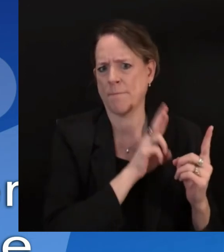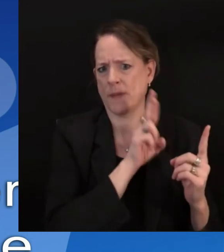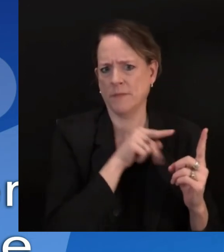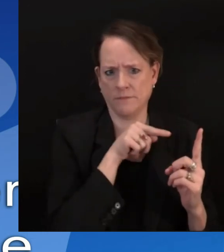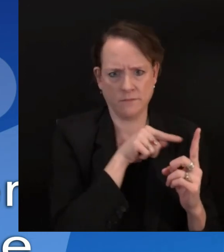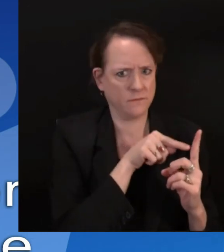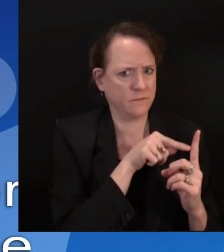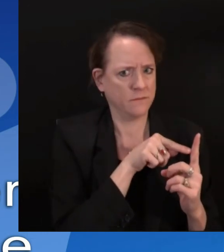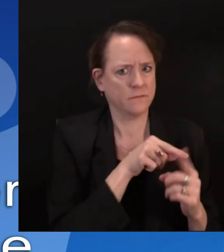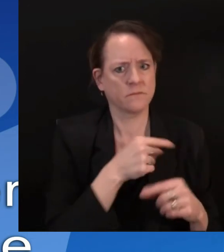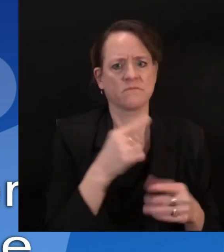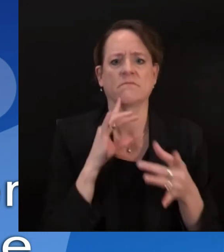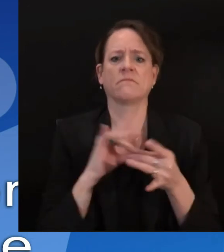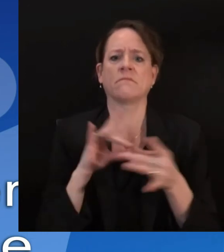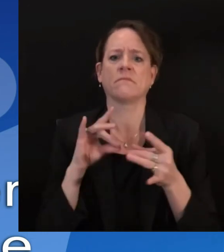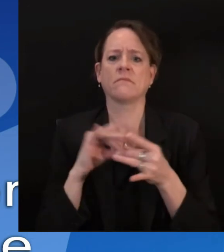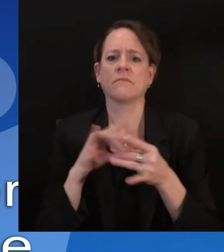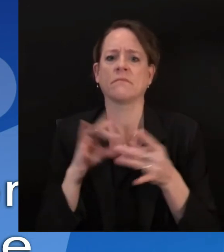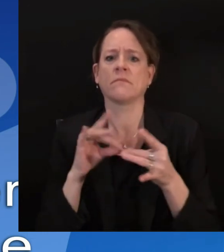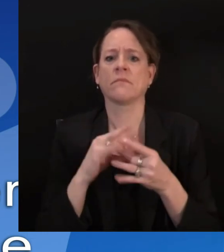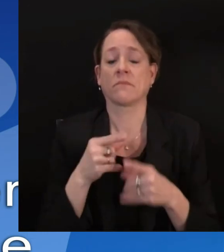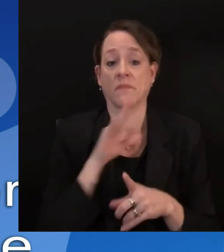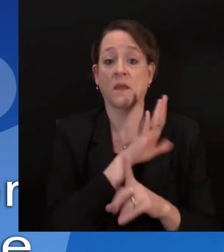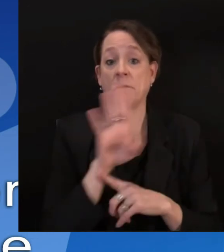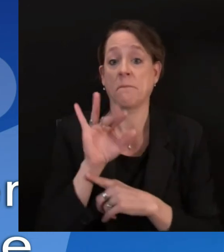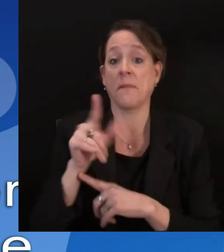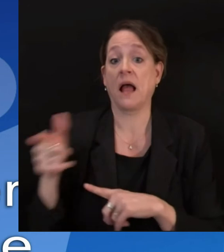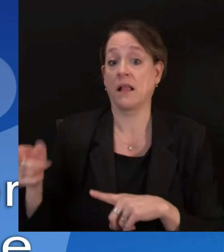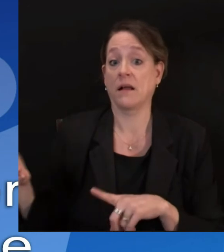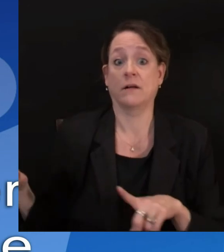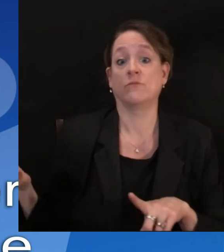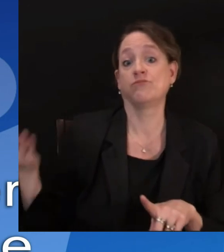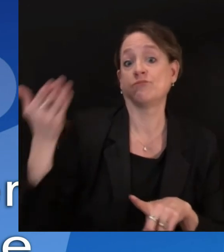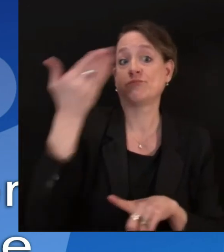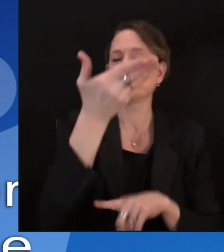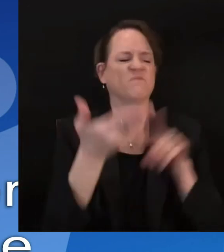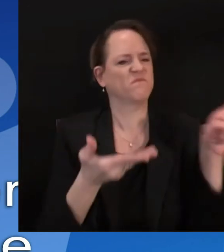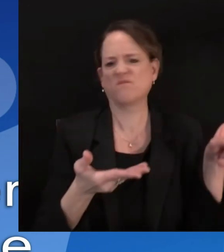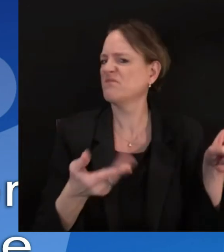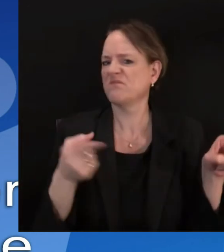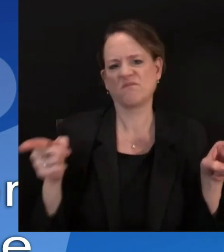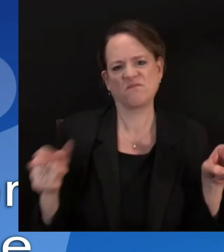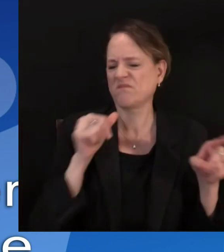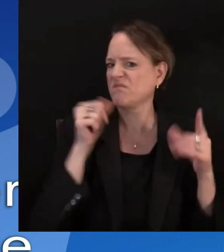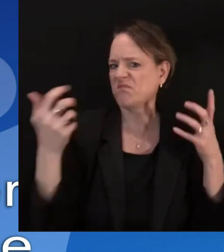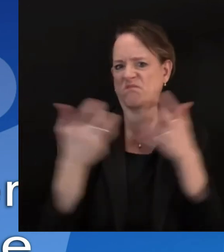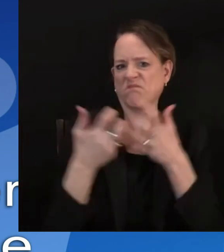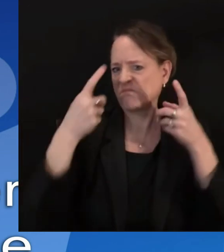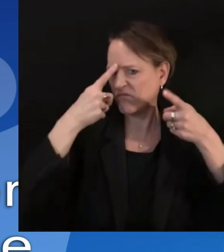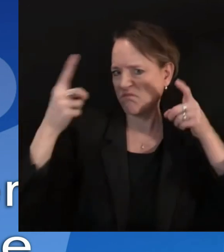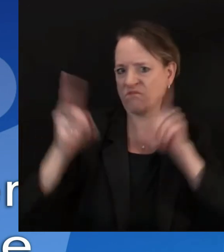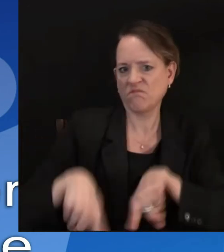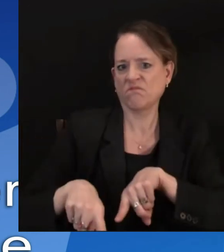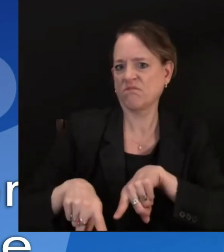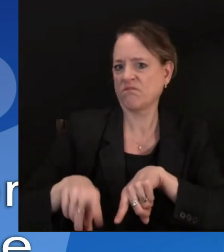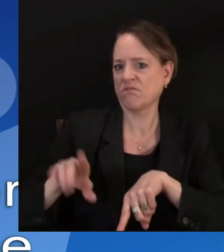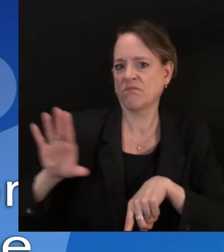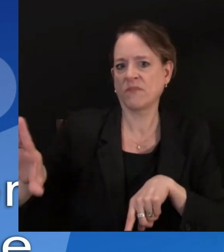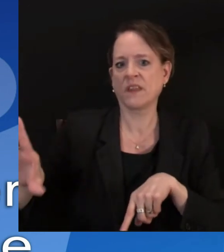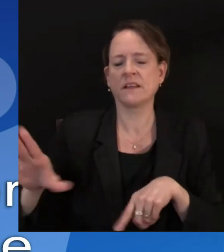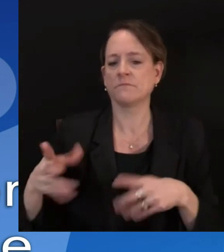that by doing this, you essentially walked away from the table. Are there parts of the compromise legislation you're still willing to move more on, or how else would you respond to